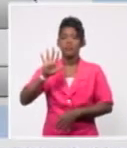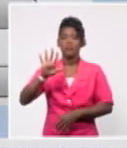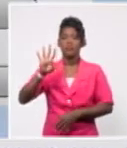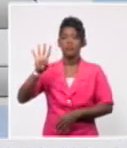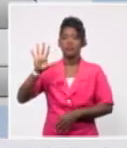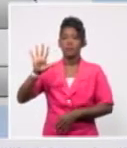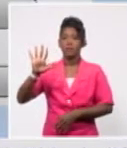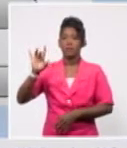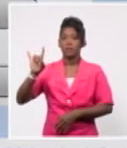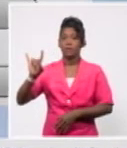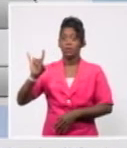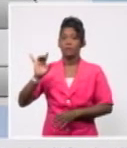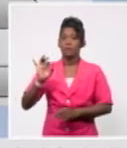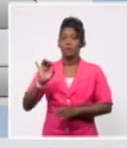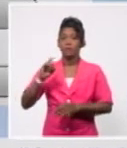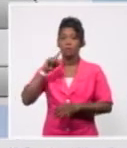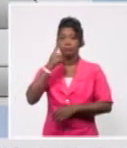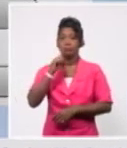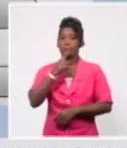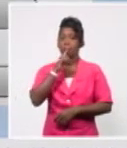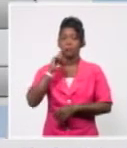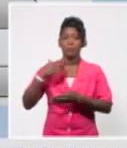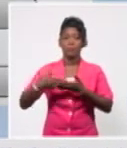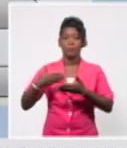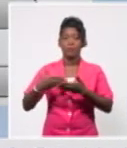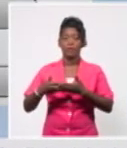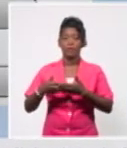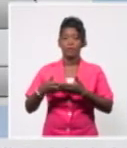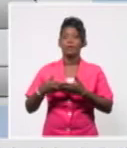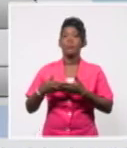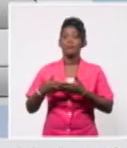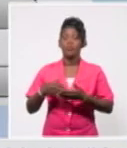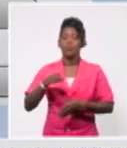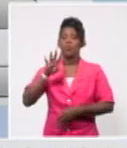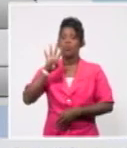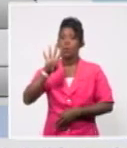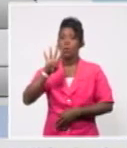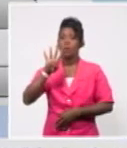since the pandemic began to